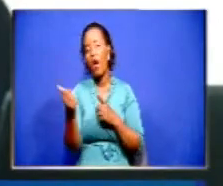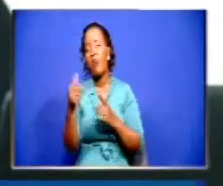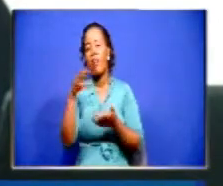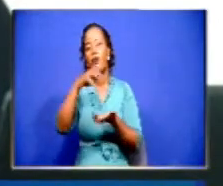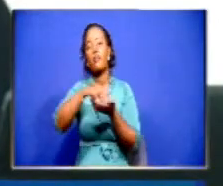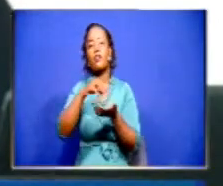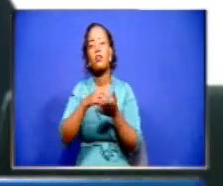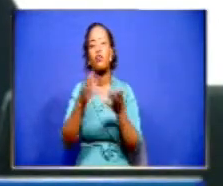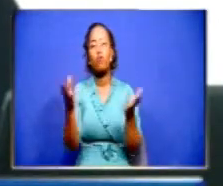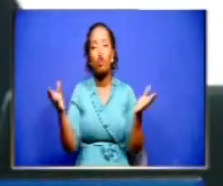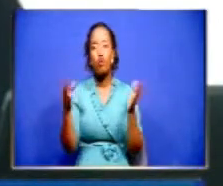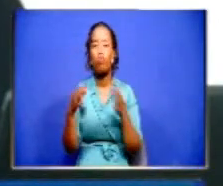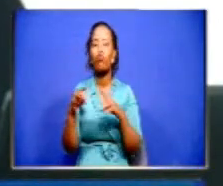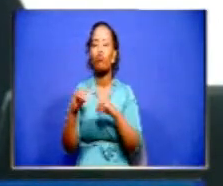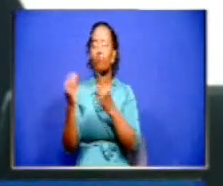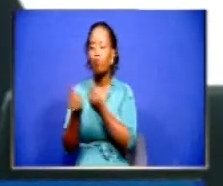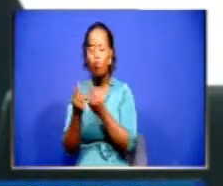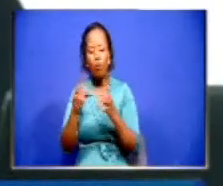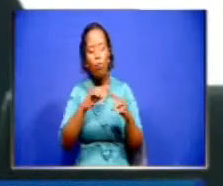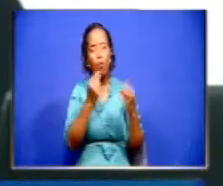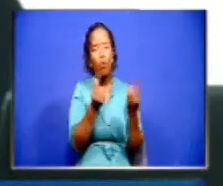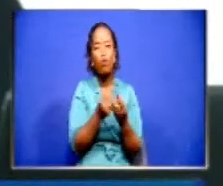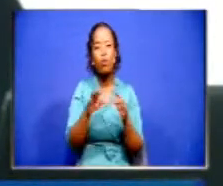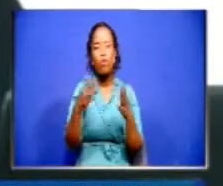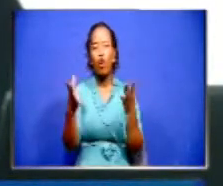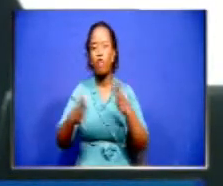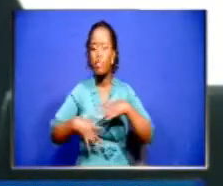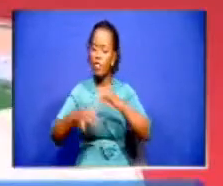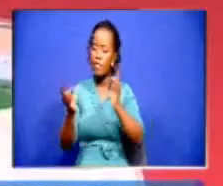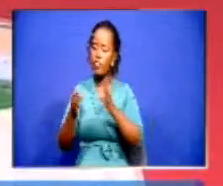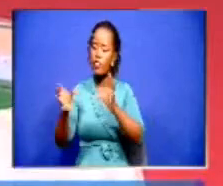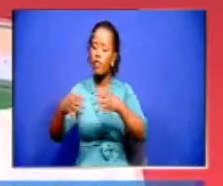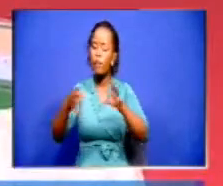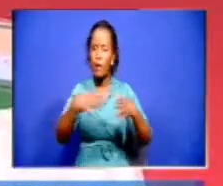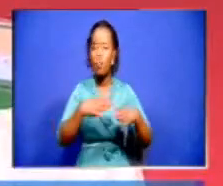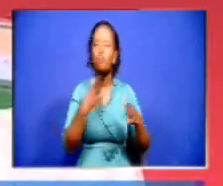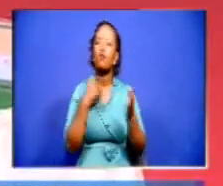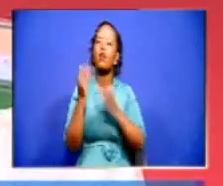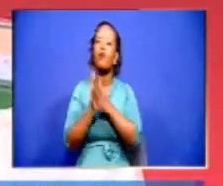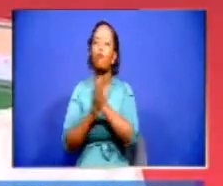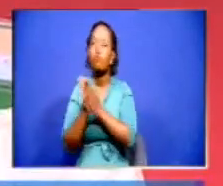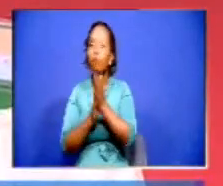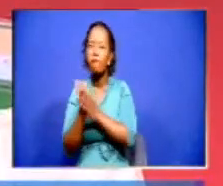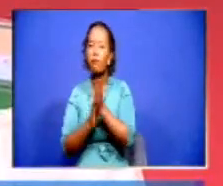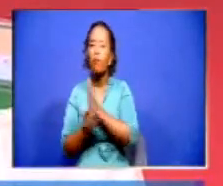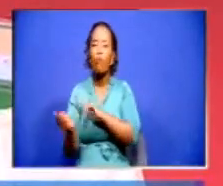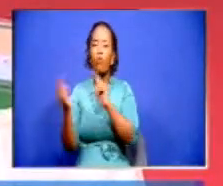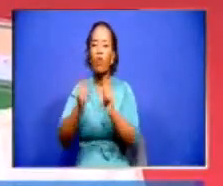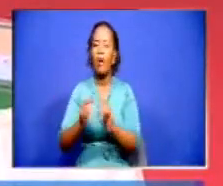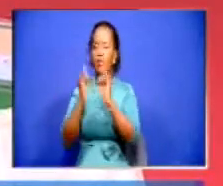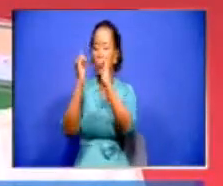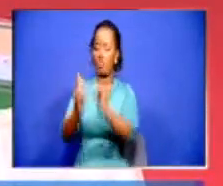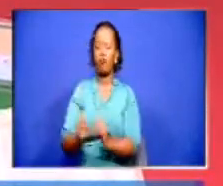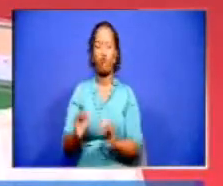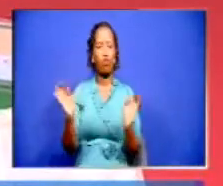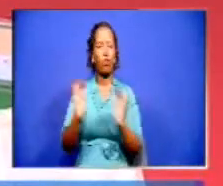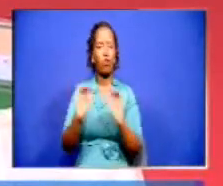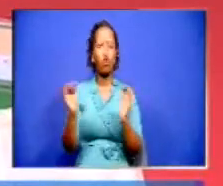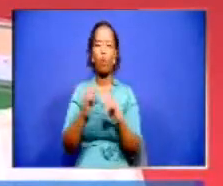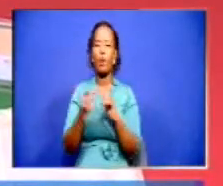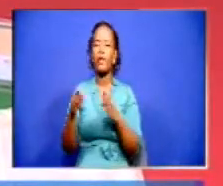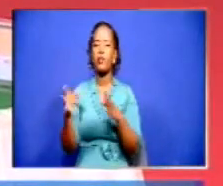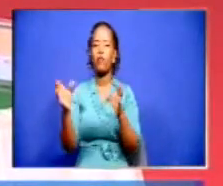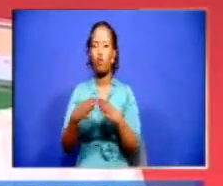situations where groups or interested parties may want to come in as not as individuals but as a group to raise